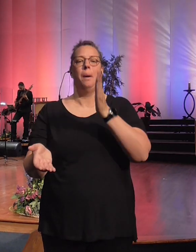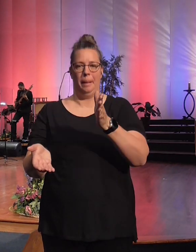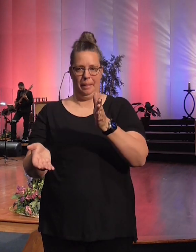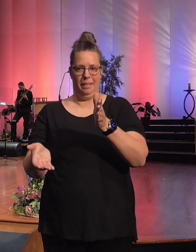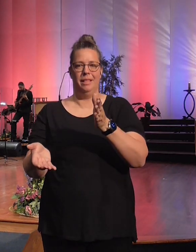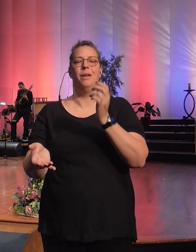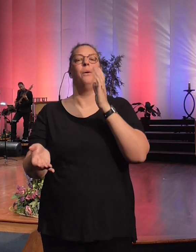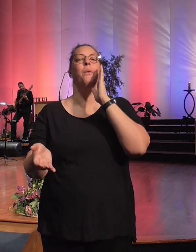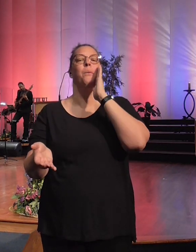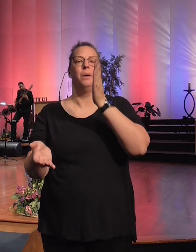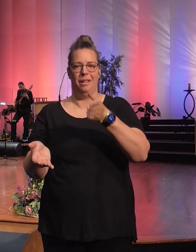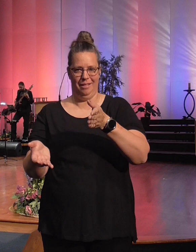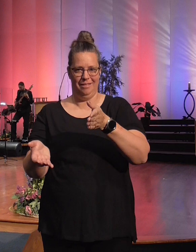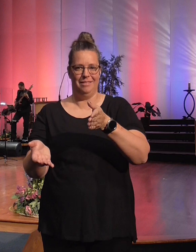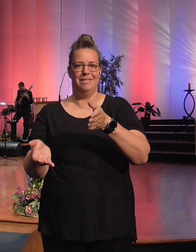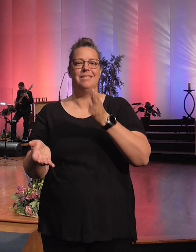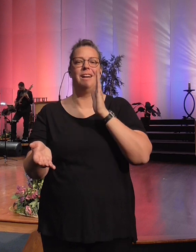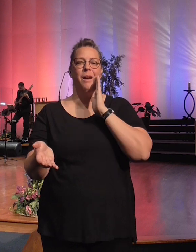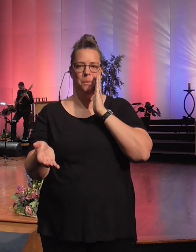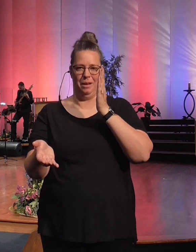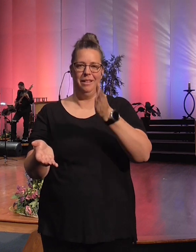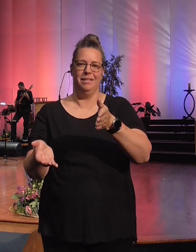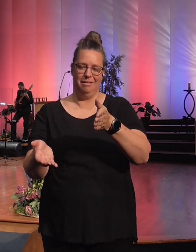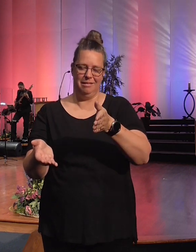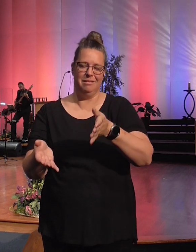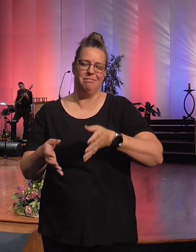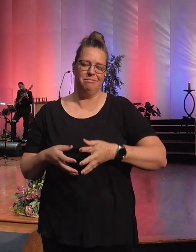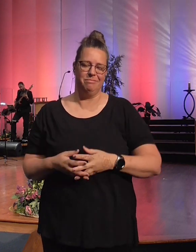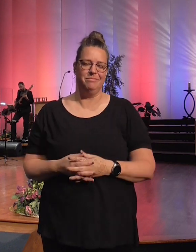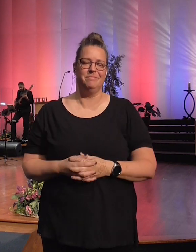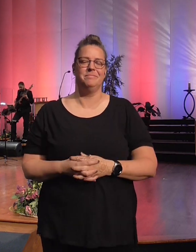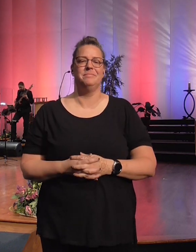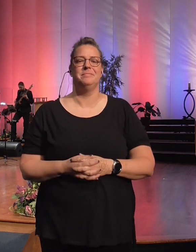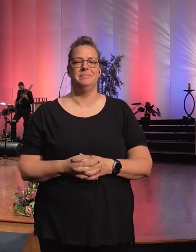will be, I will be.